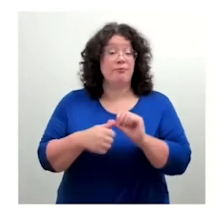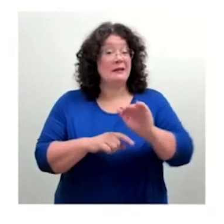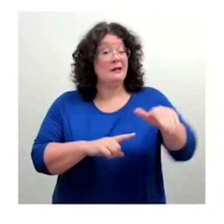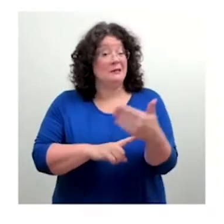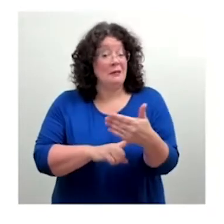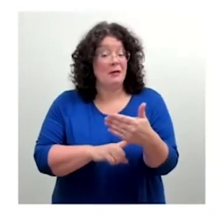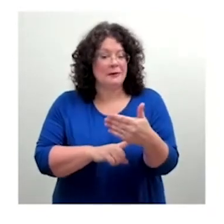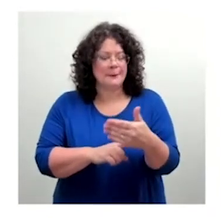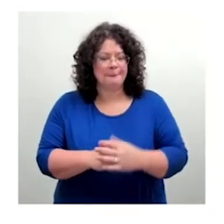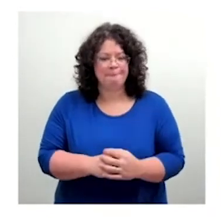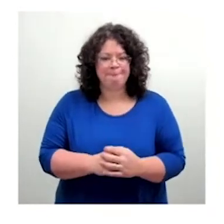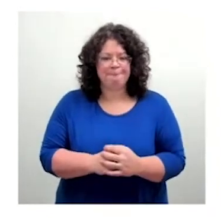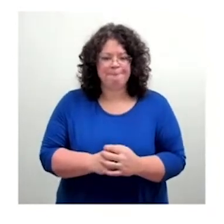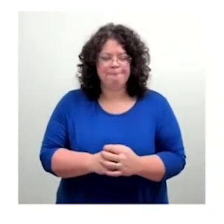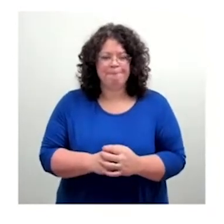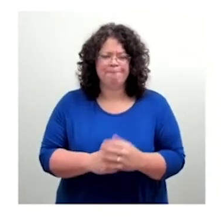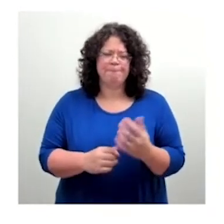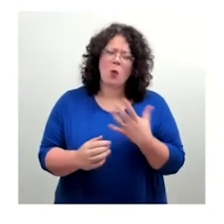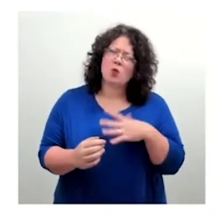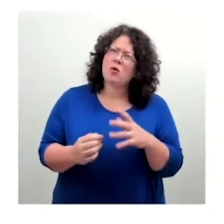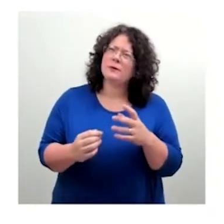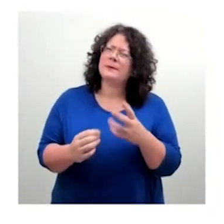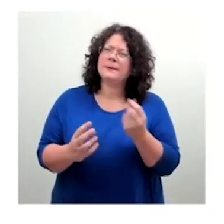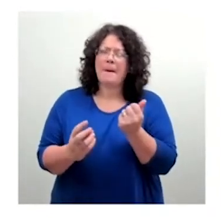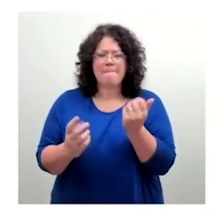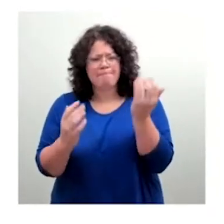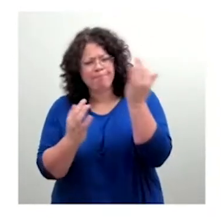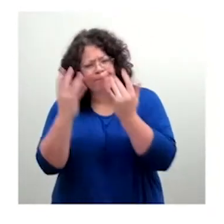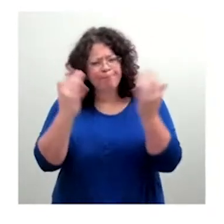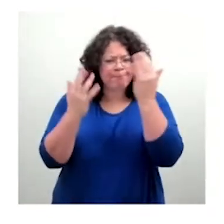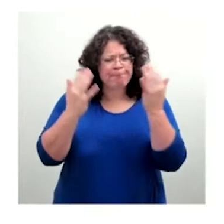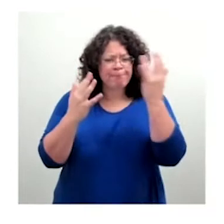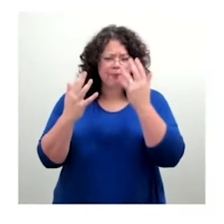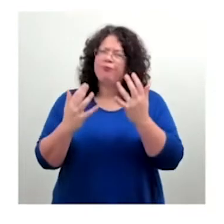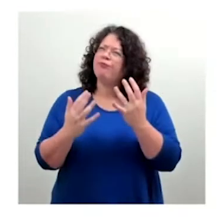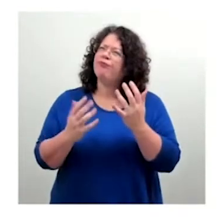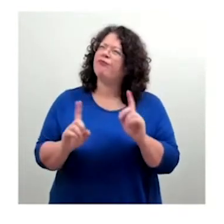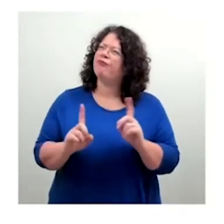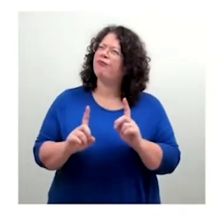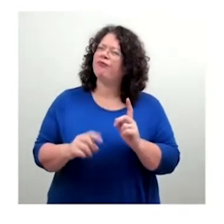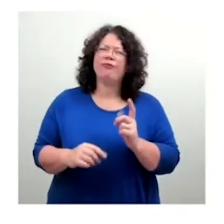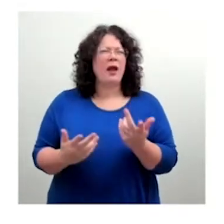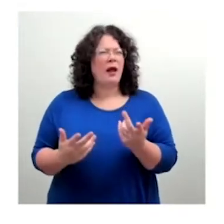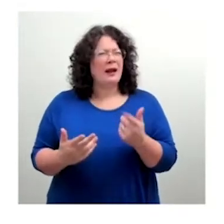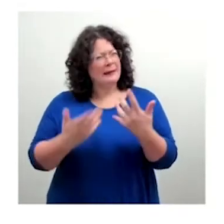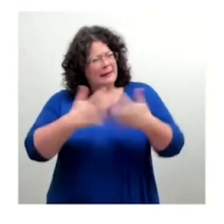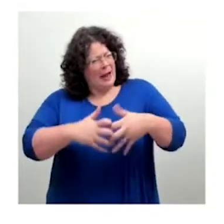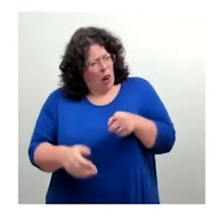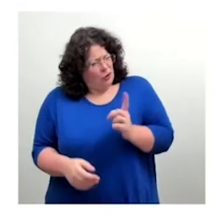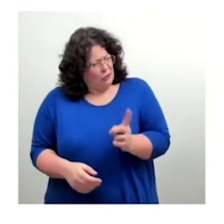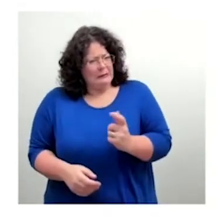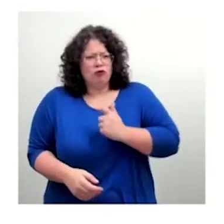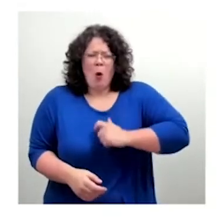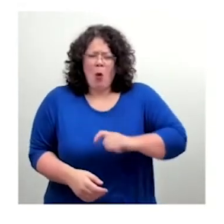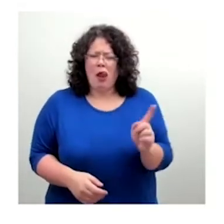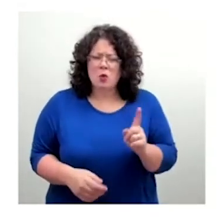our strategy. We've been partnering with Policy Connect, who are a think tank